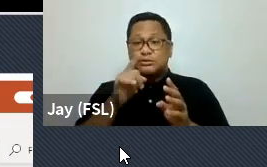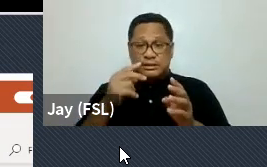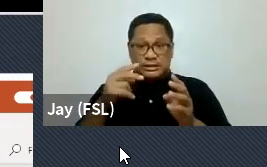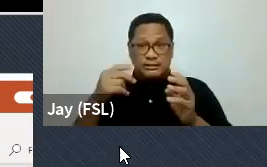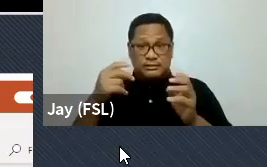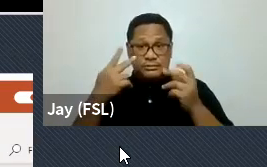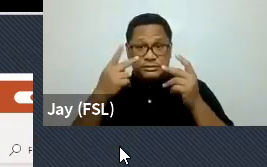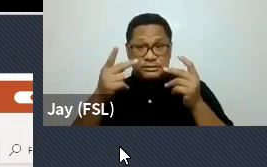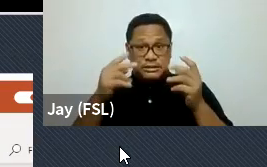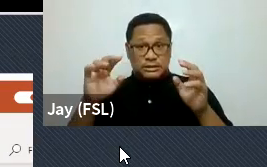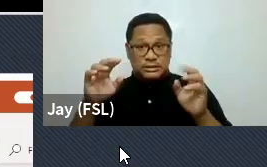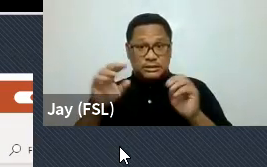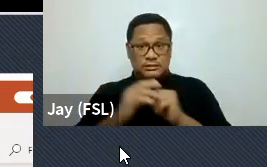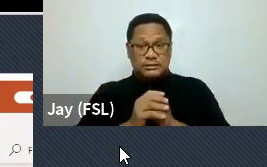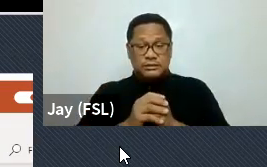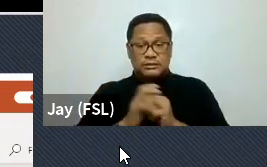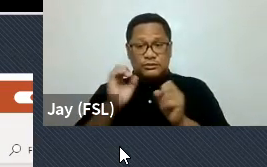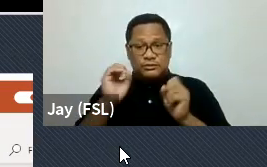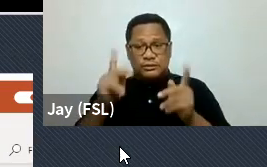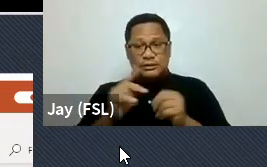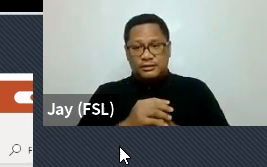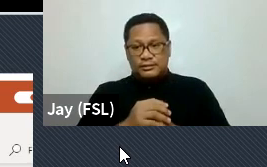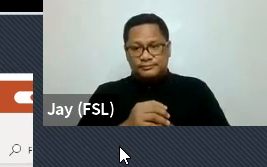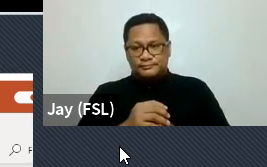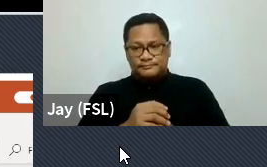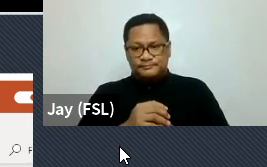broadcast. Okay, anyway, so,